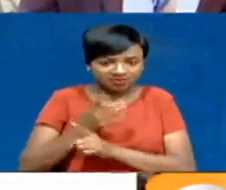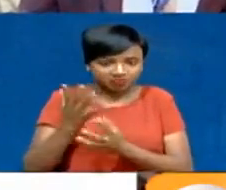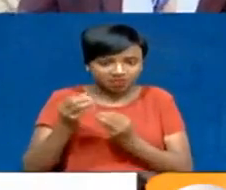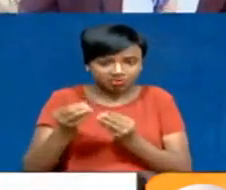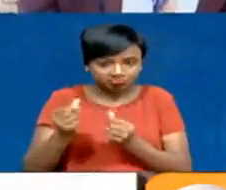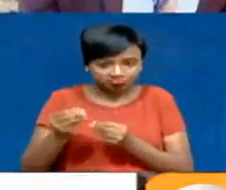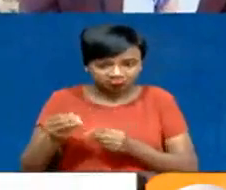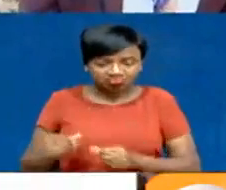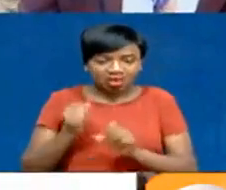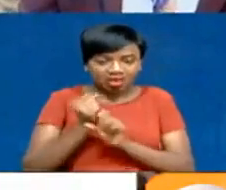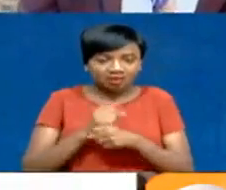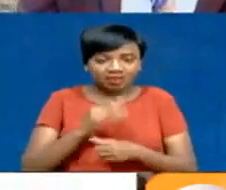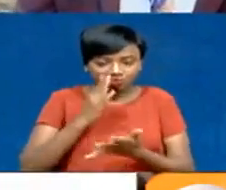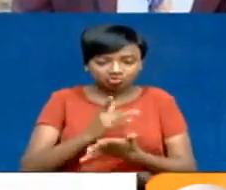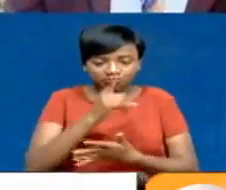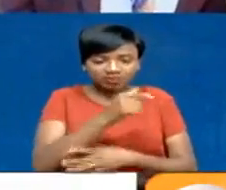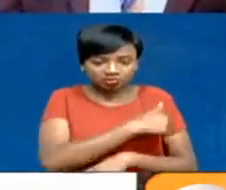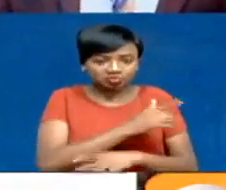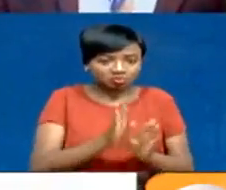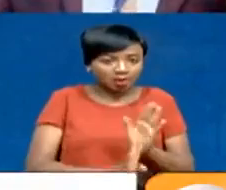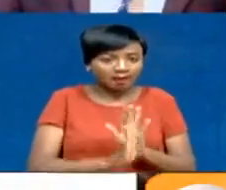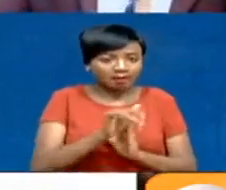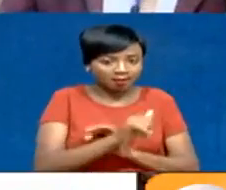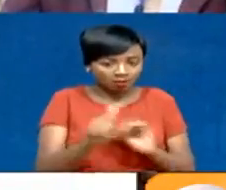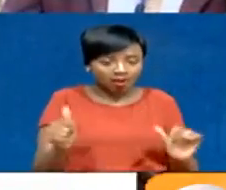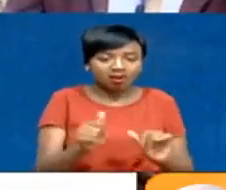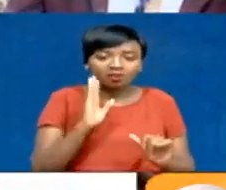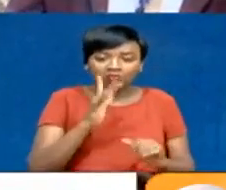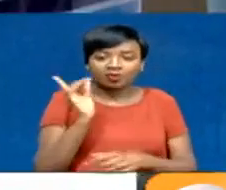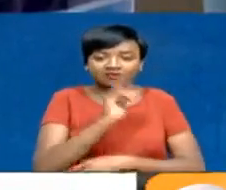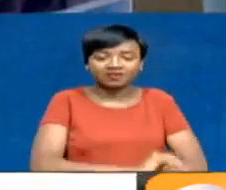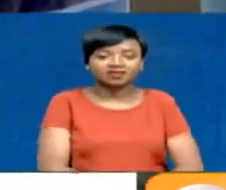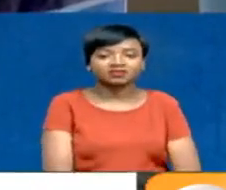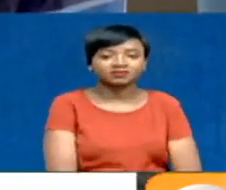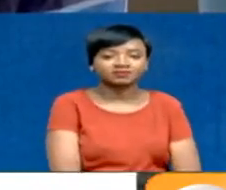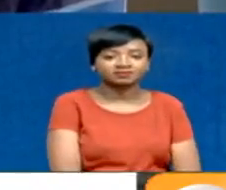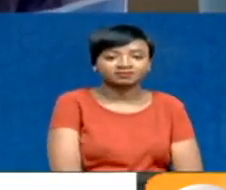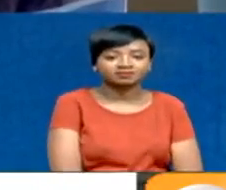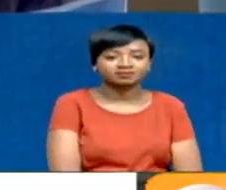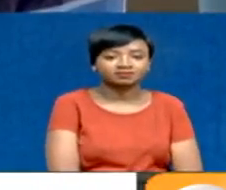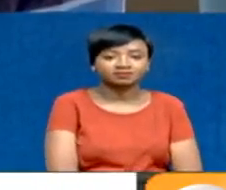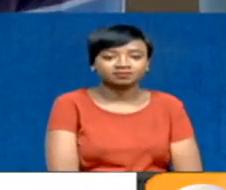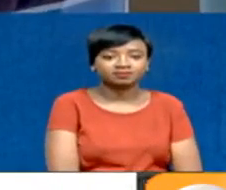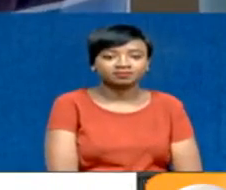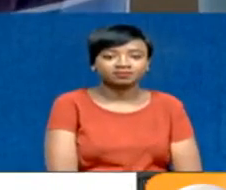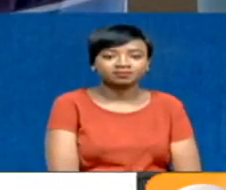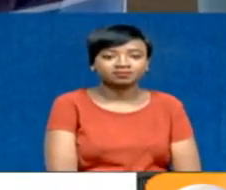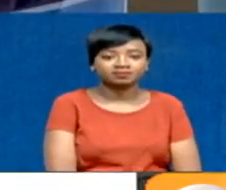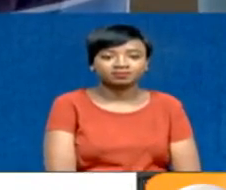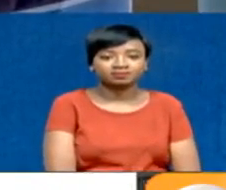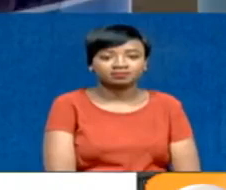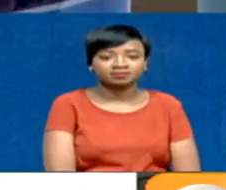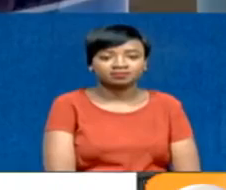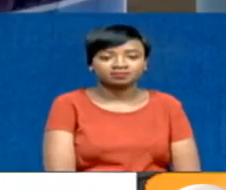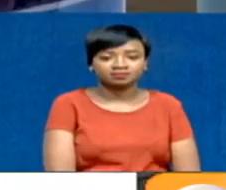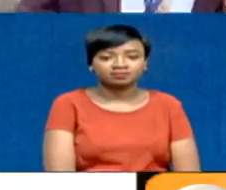done in order to make this a proper referral hospital shall be complete. And there can be no clearer indication that it